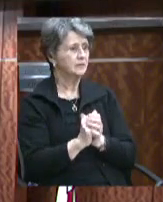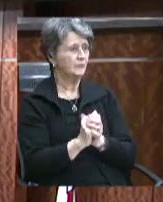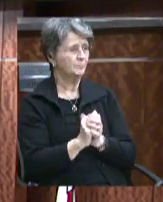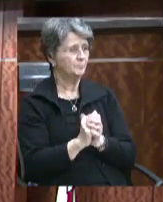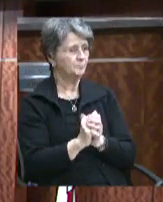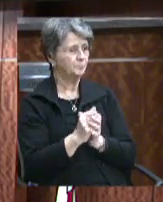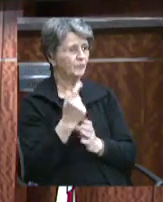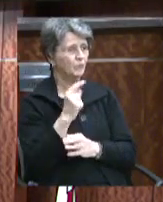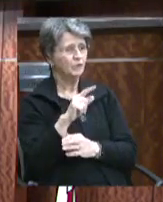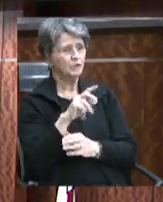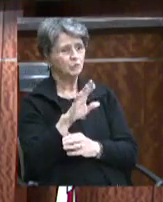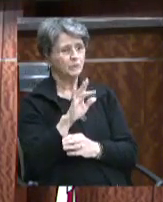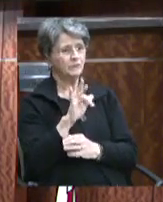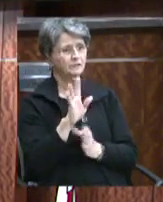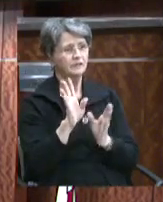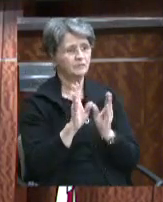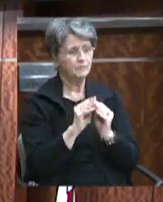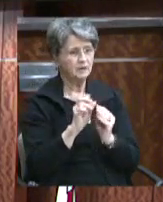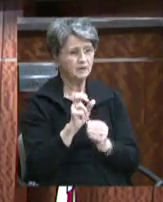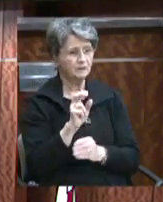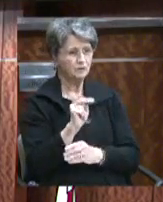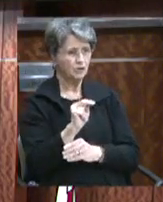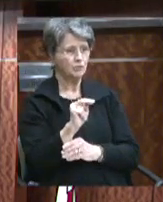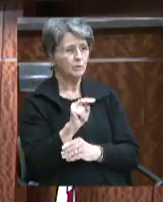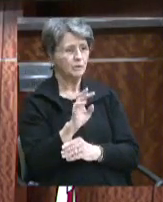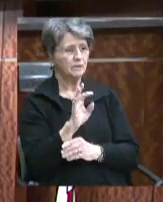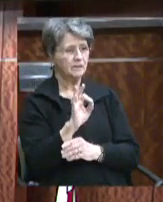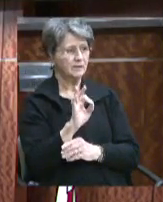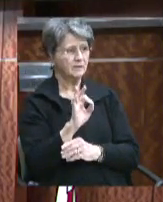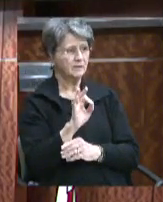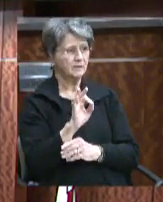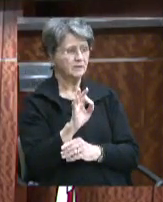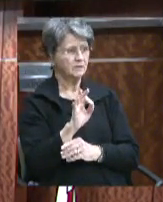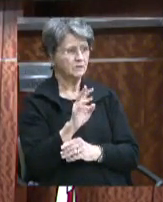of the 25th meeting of January 9th,